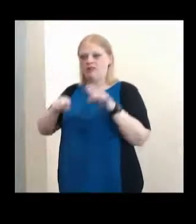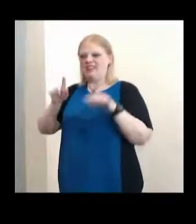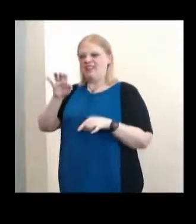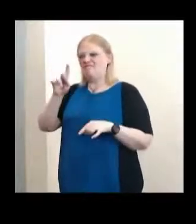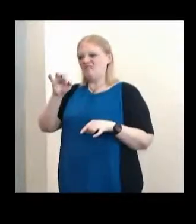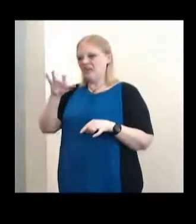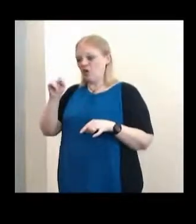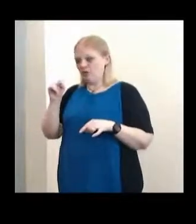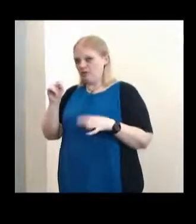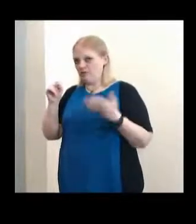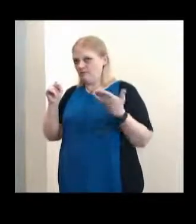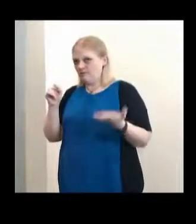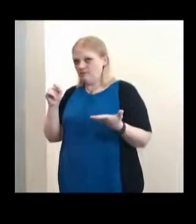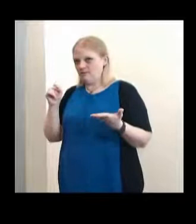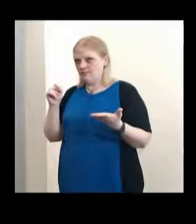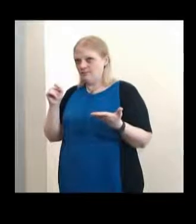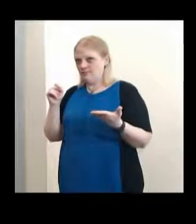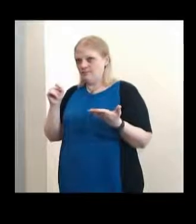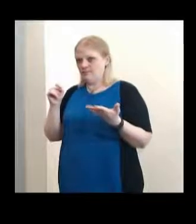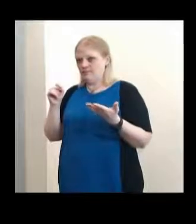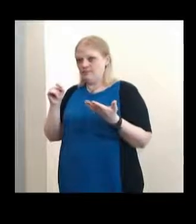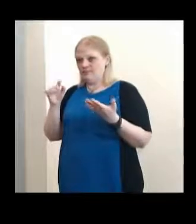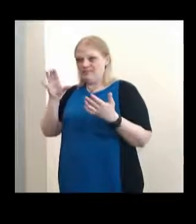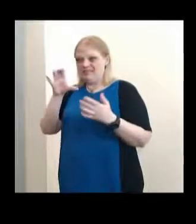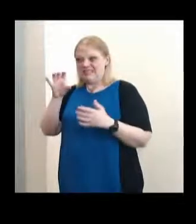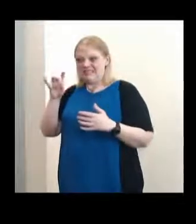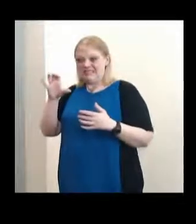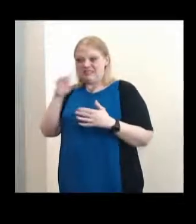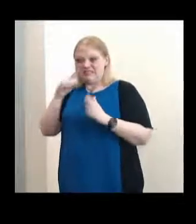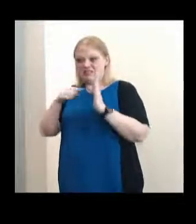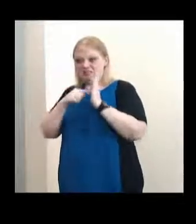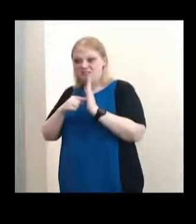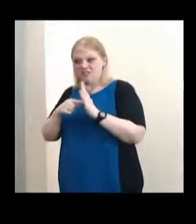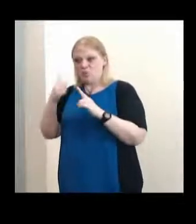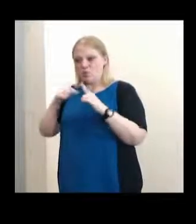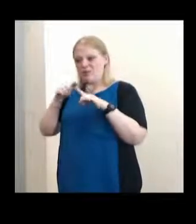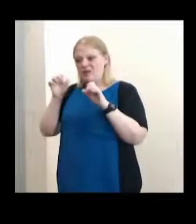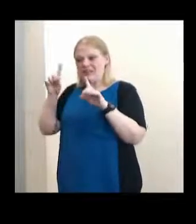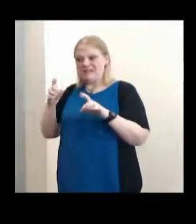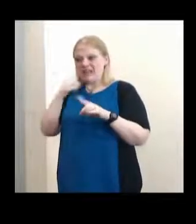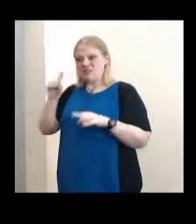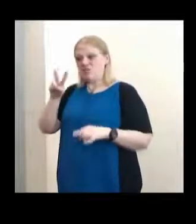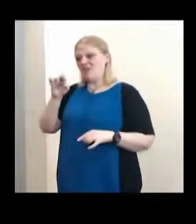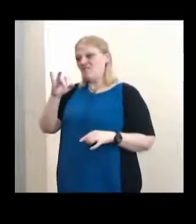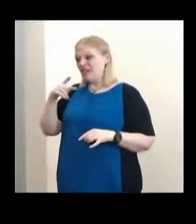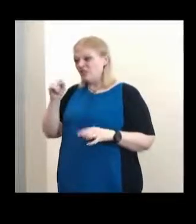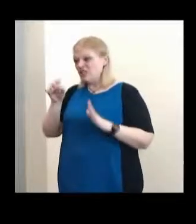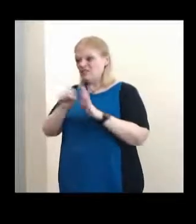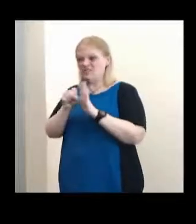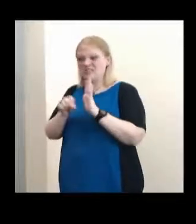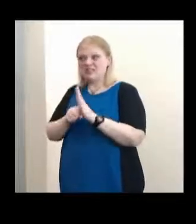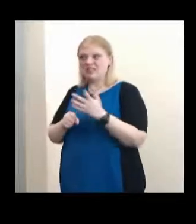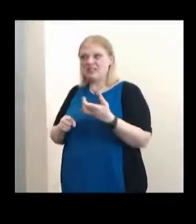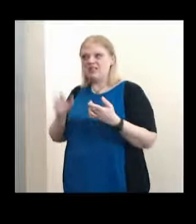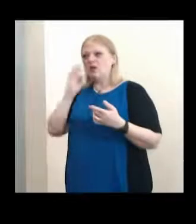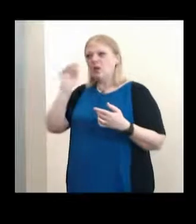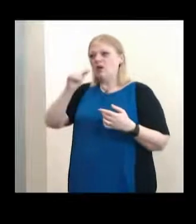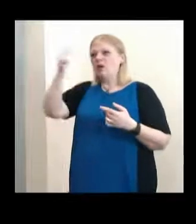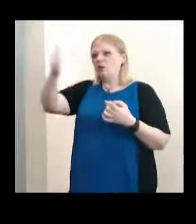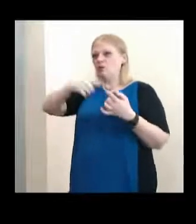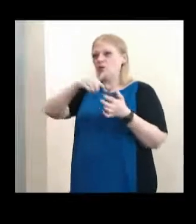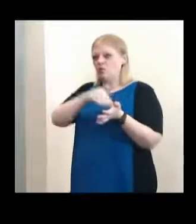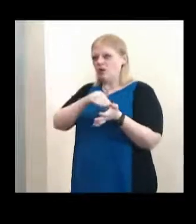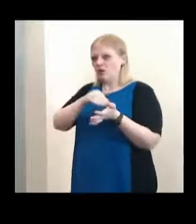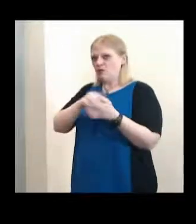greater sophistication of the variant testing? Has the CDC indicated that, or has the state indicated anything like that? Well, I'll turn this over to